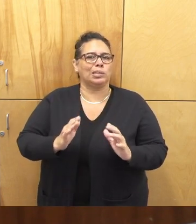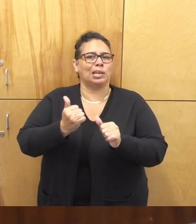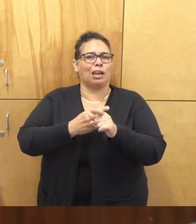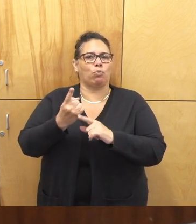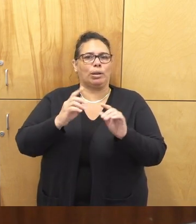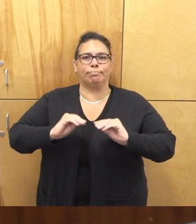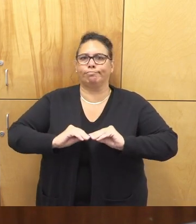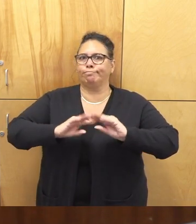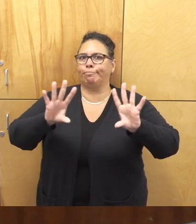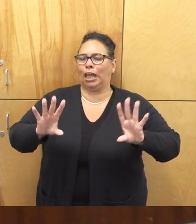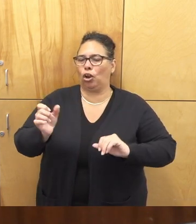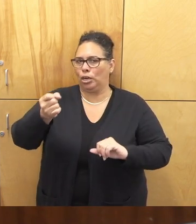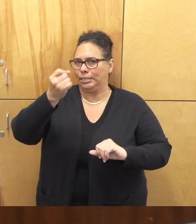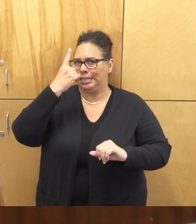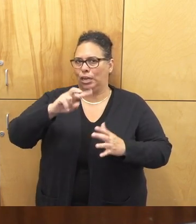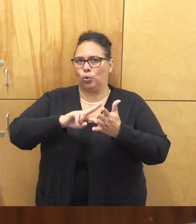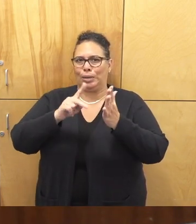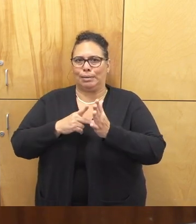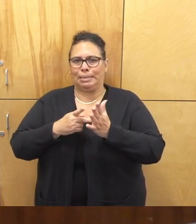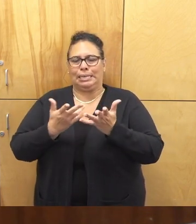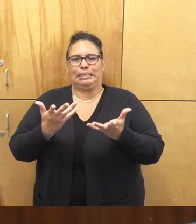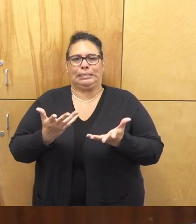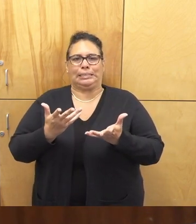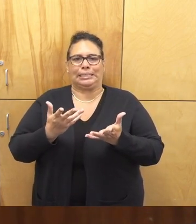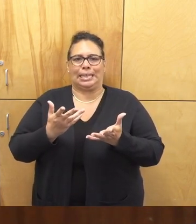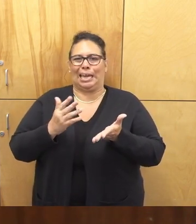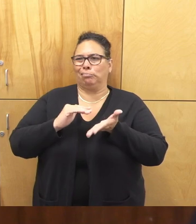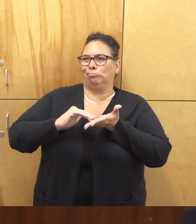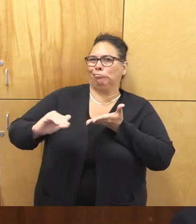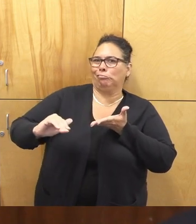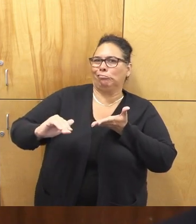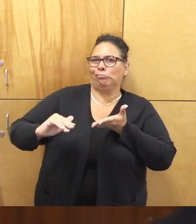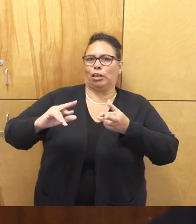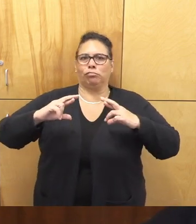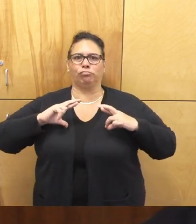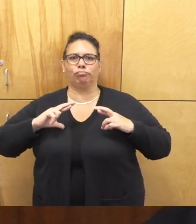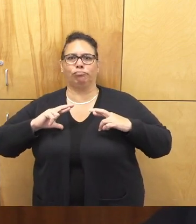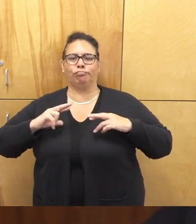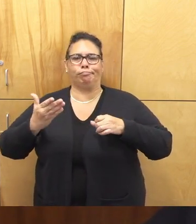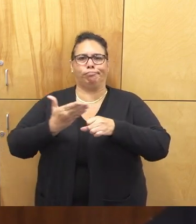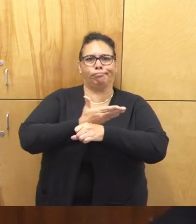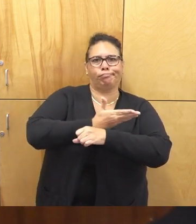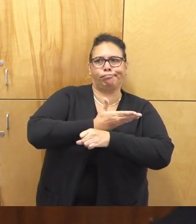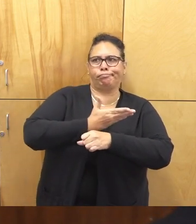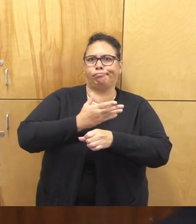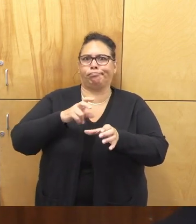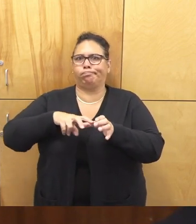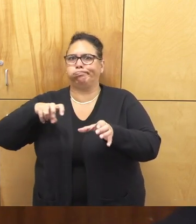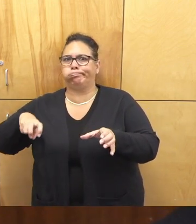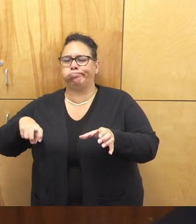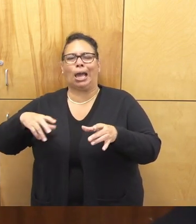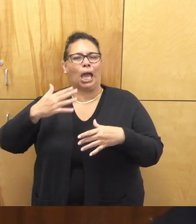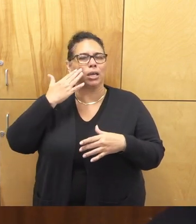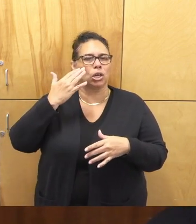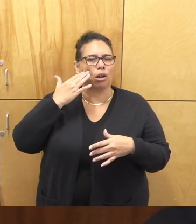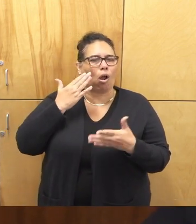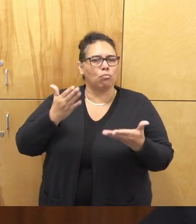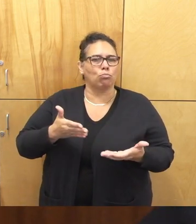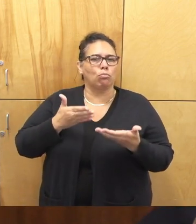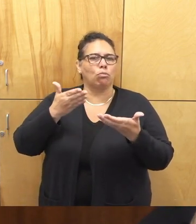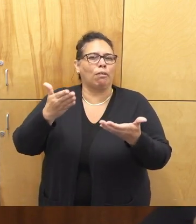clear understanding of what those roles were. So we'll be going through and, like I said, just providing